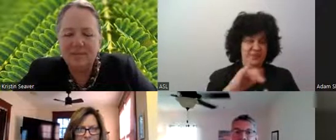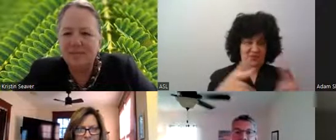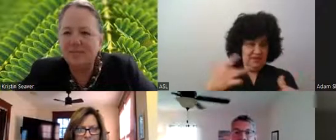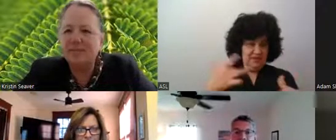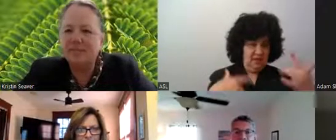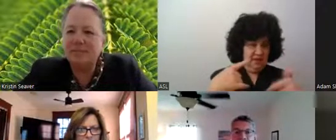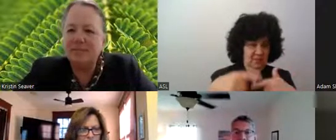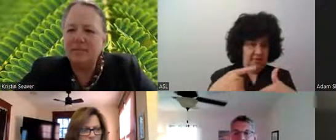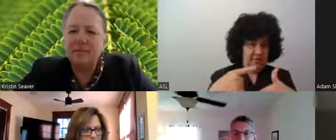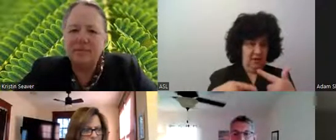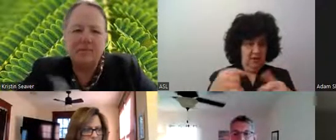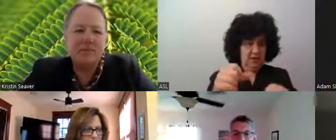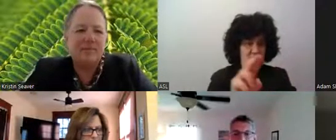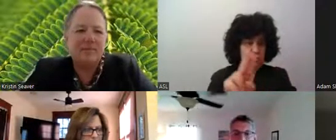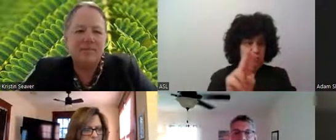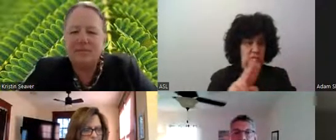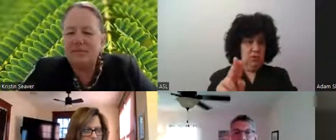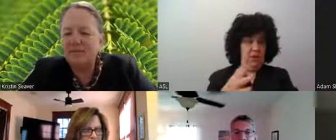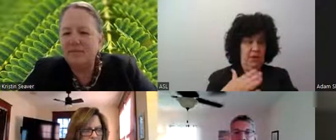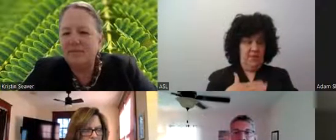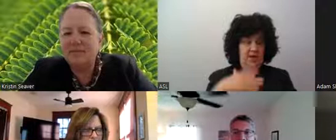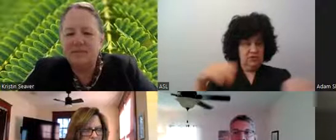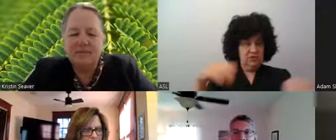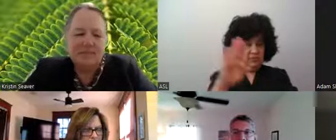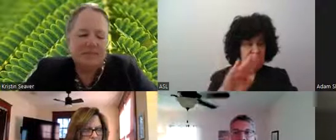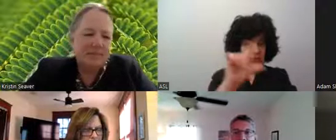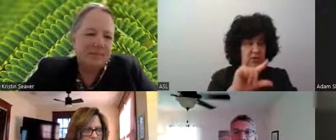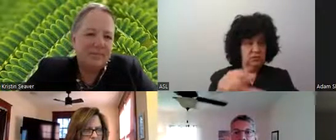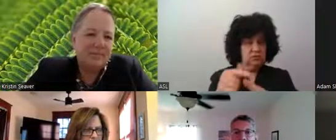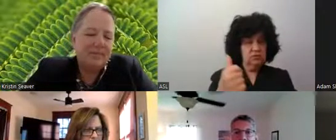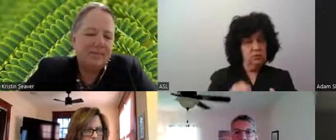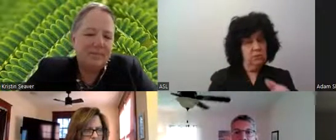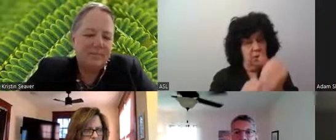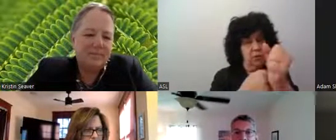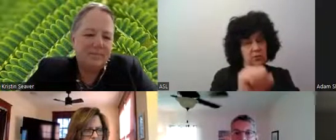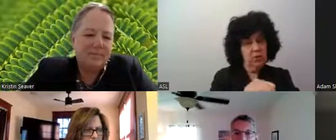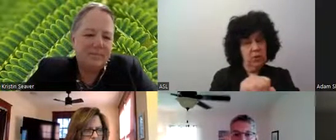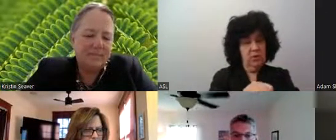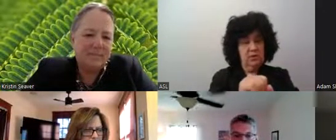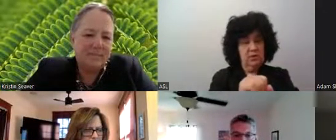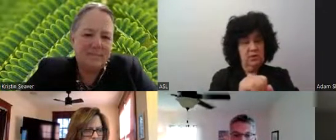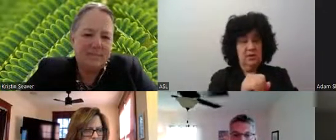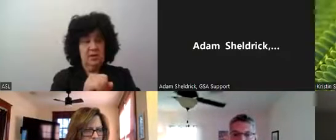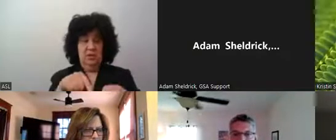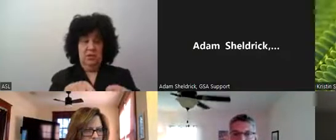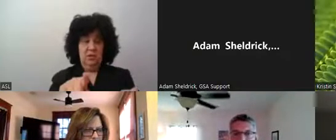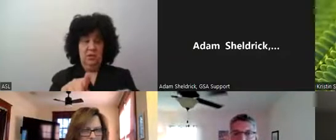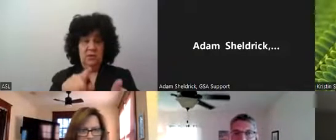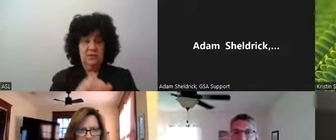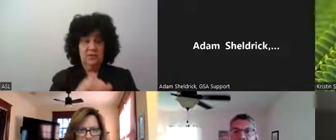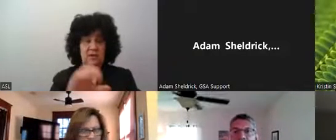being able to utilize my diverse background and being able to support this work. Early in my career, I was a banker and had a chance to